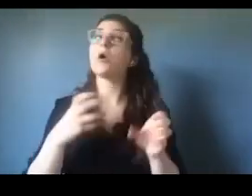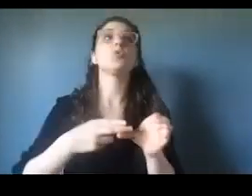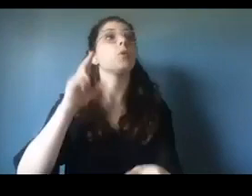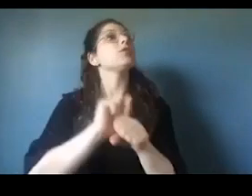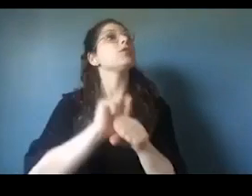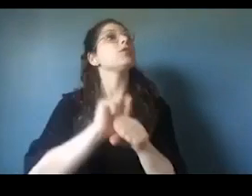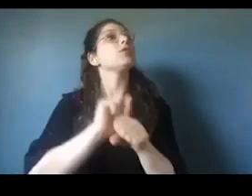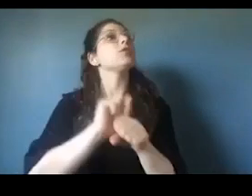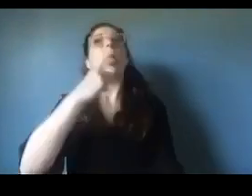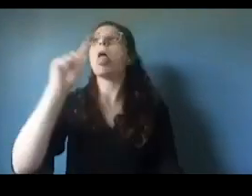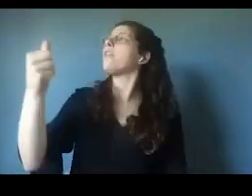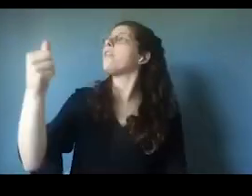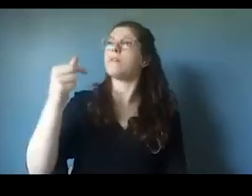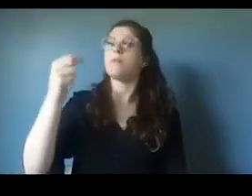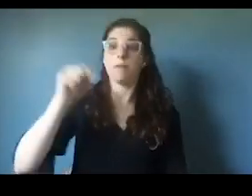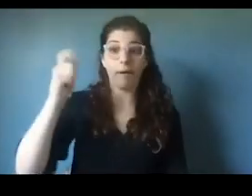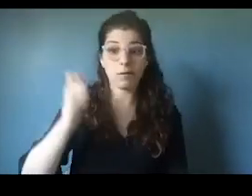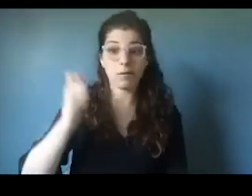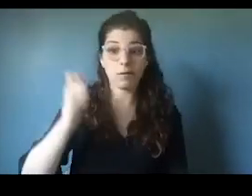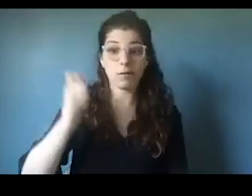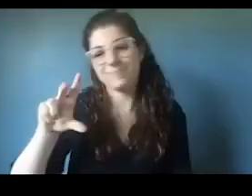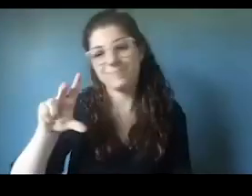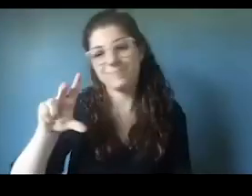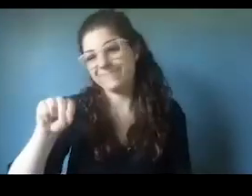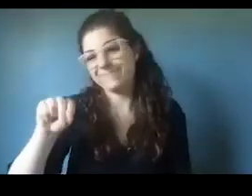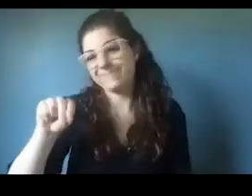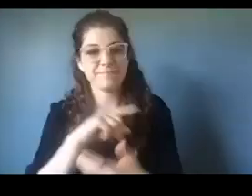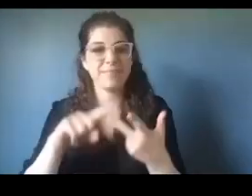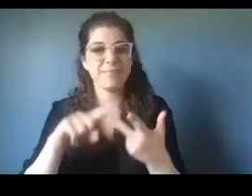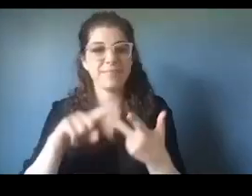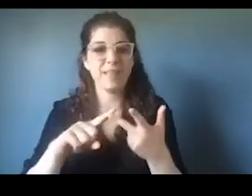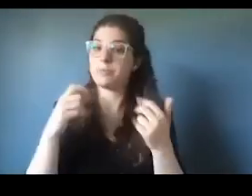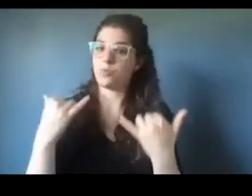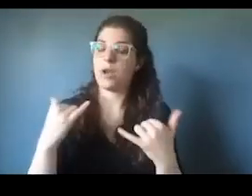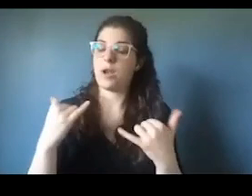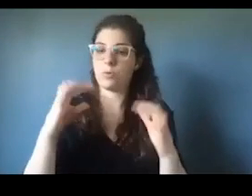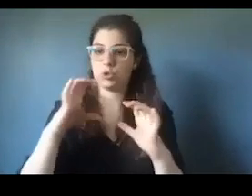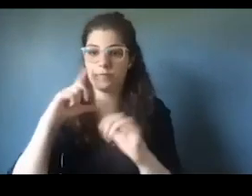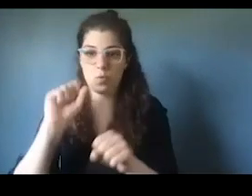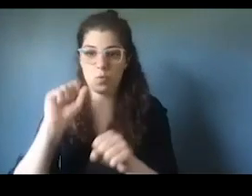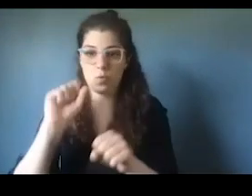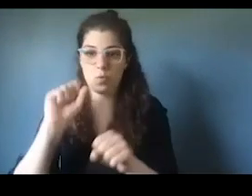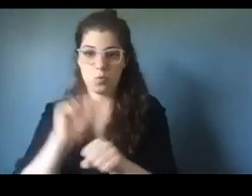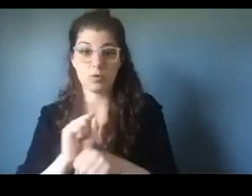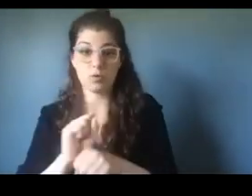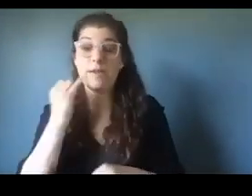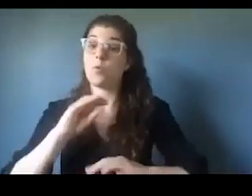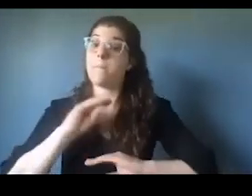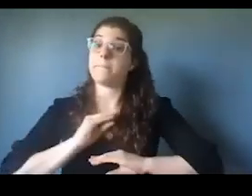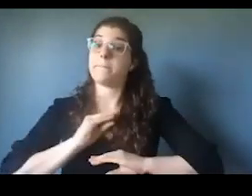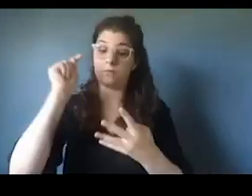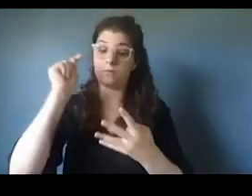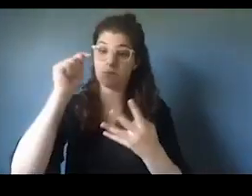eligible. And then fourth, you have to be actively searching for work. Now, if you meet all of these categorical eligibility requirements,